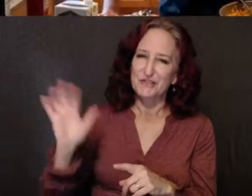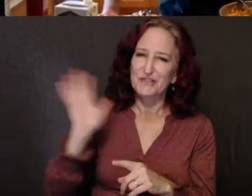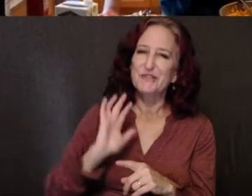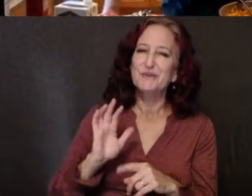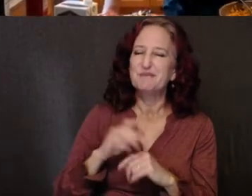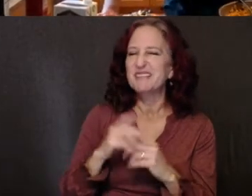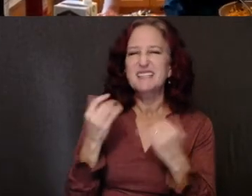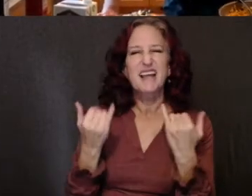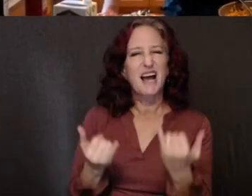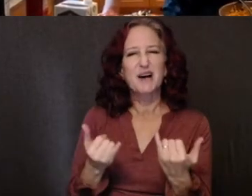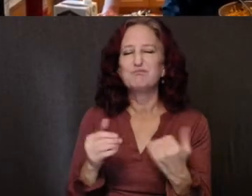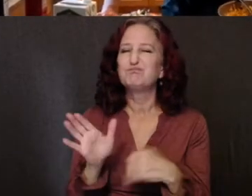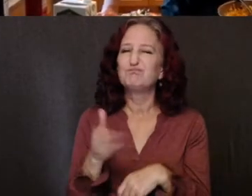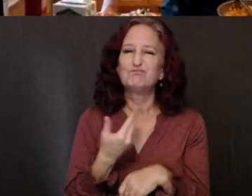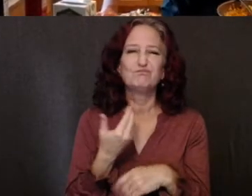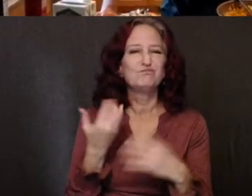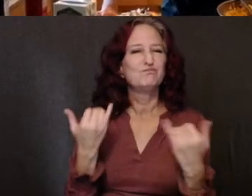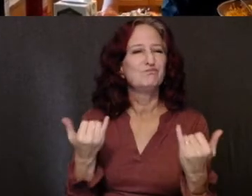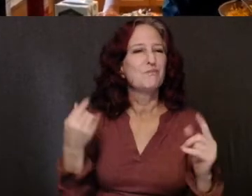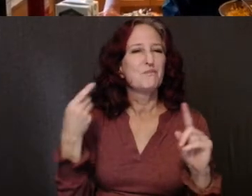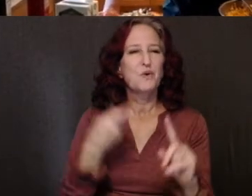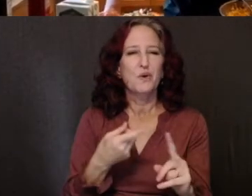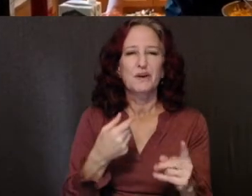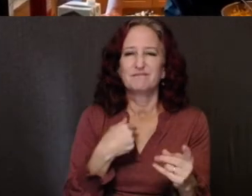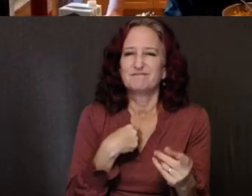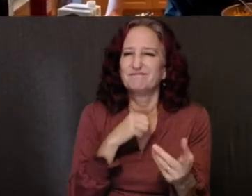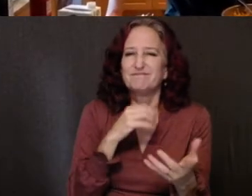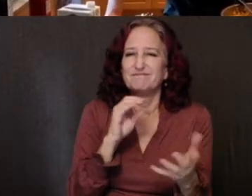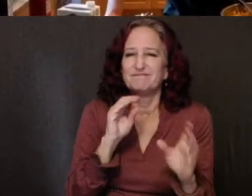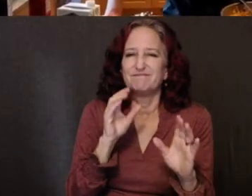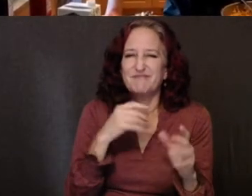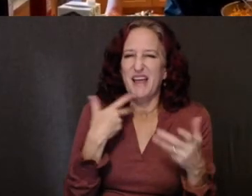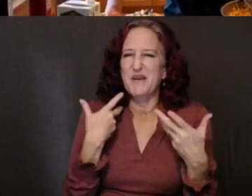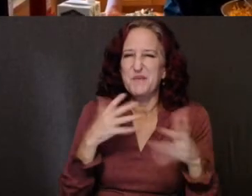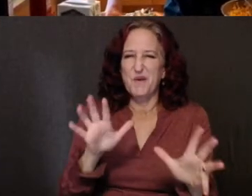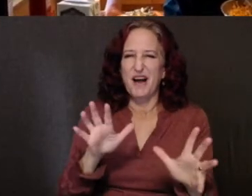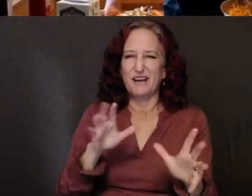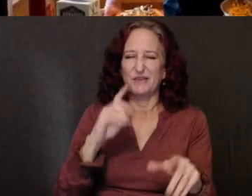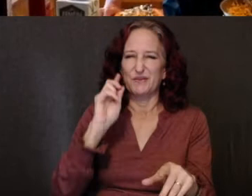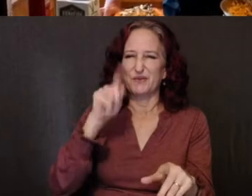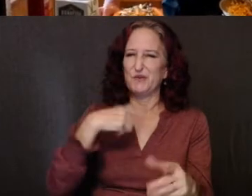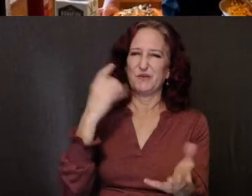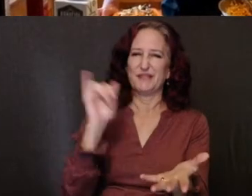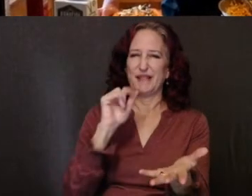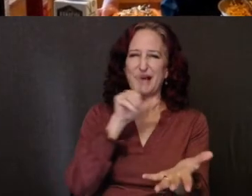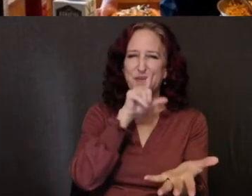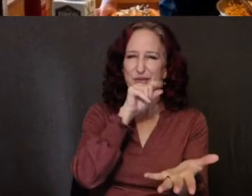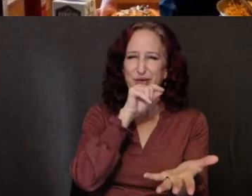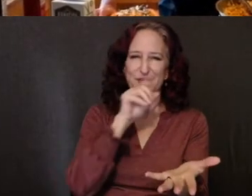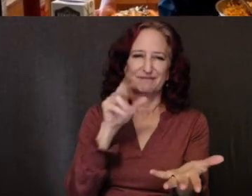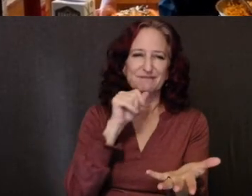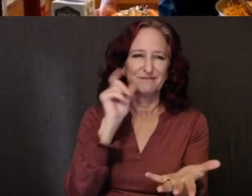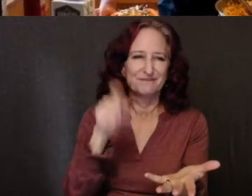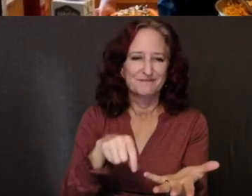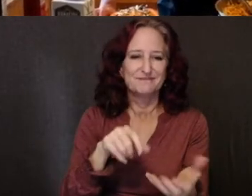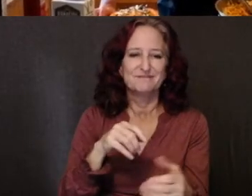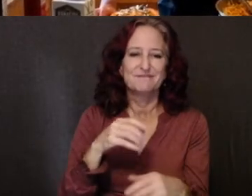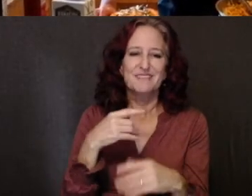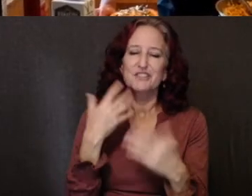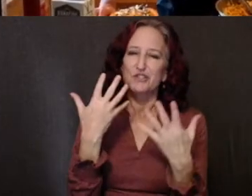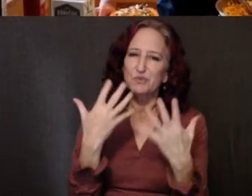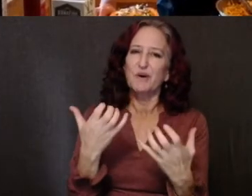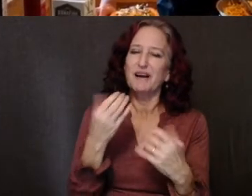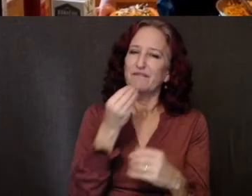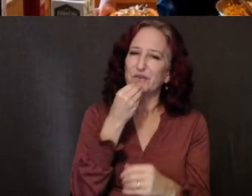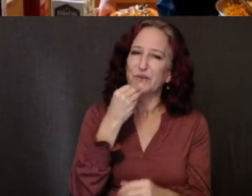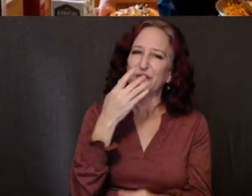and shape it like a bird, or? No, I used to when I first started doing it. I think now I've gotten to the point where I don't